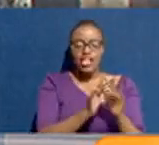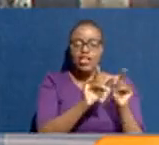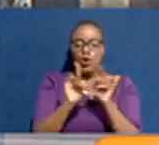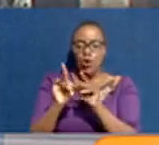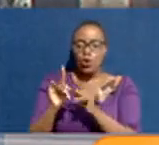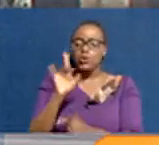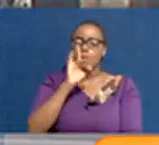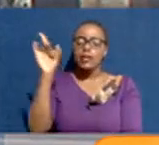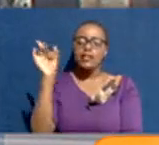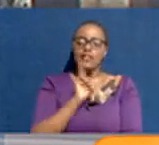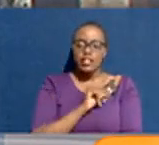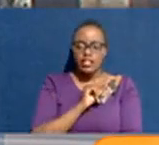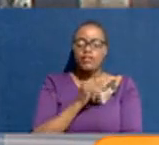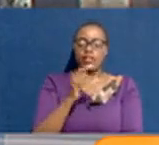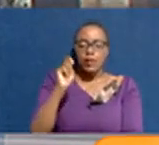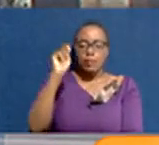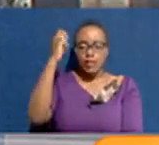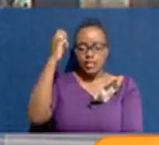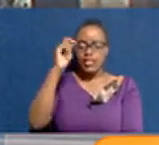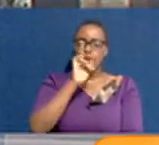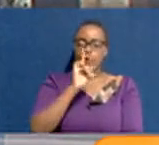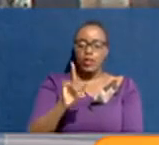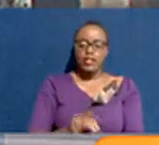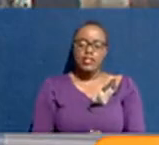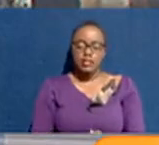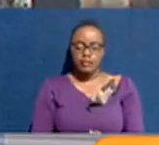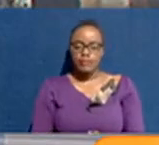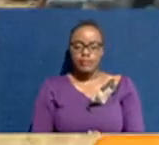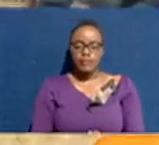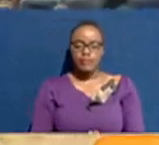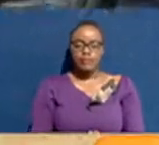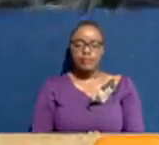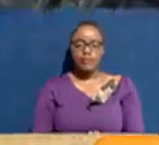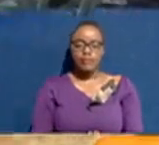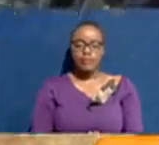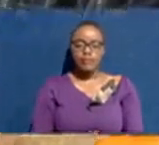issued further instructions on the president's directives.